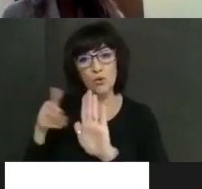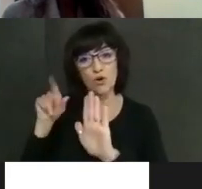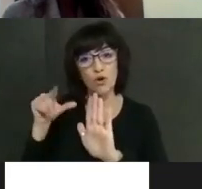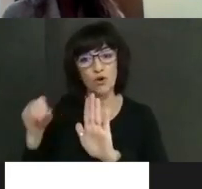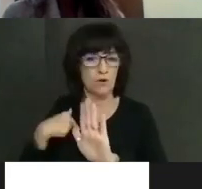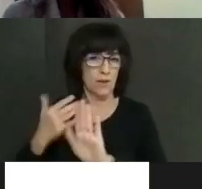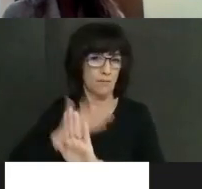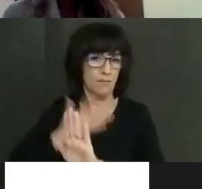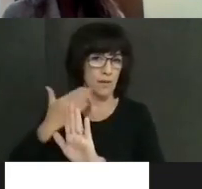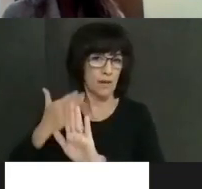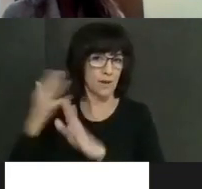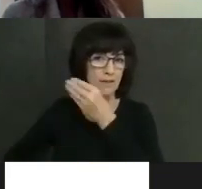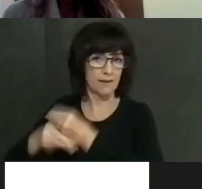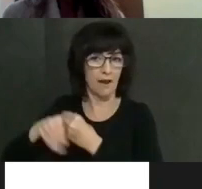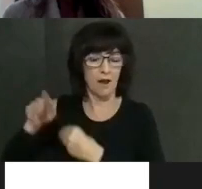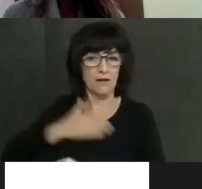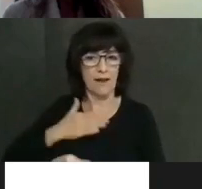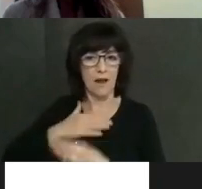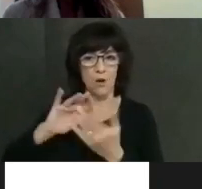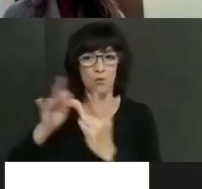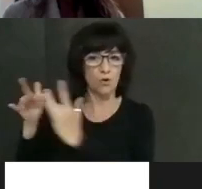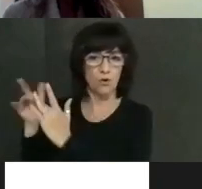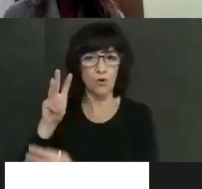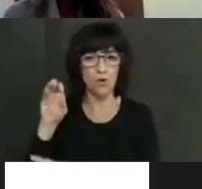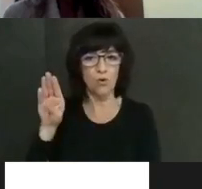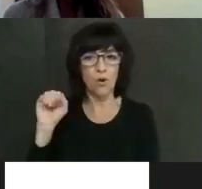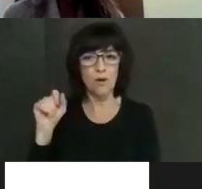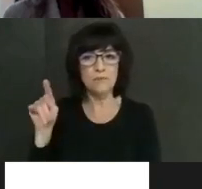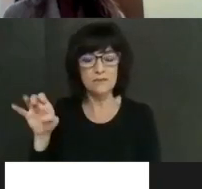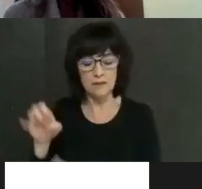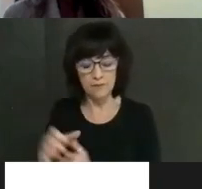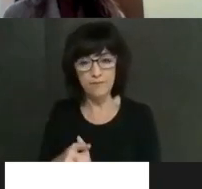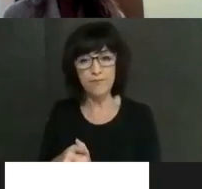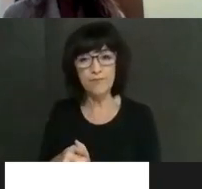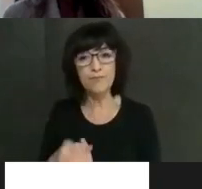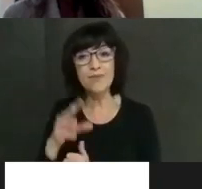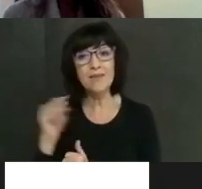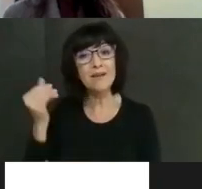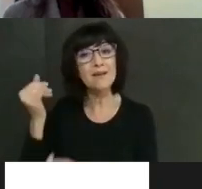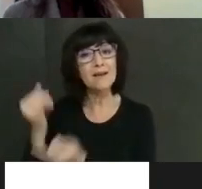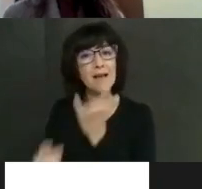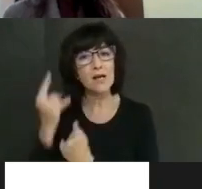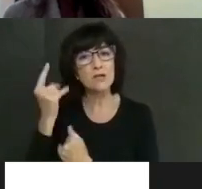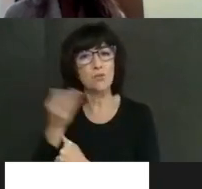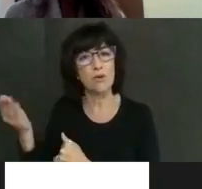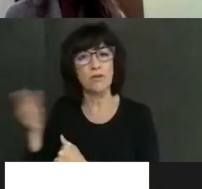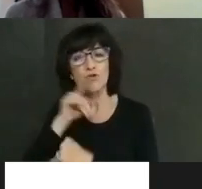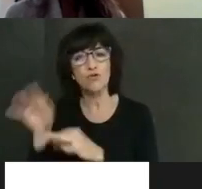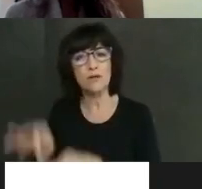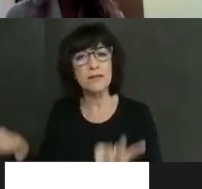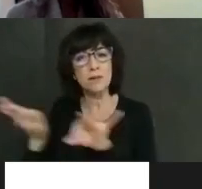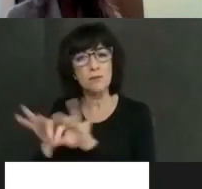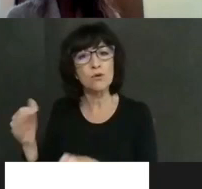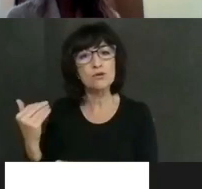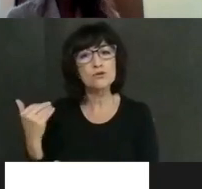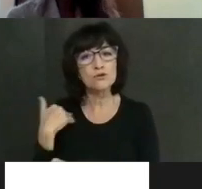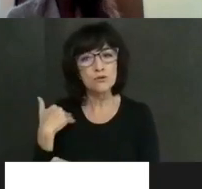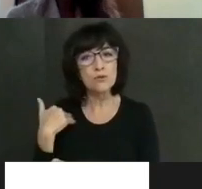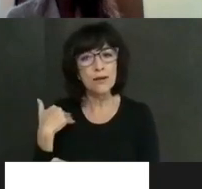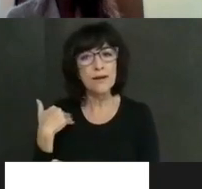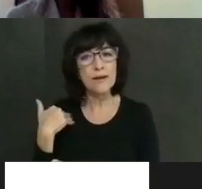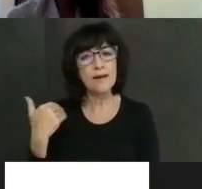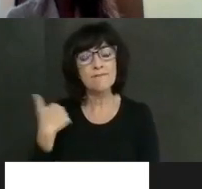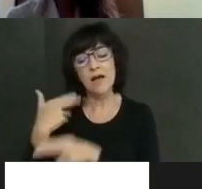add it to the website. And then lastly, I think it's one of the things that's really important to have is, we call them